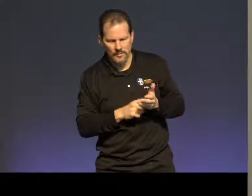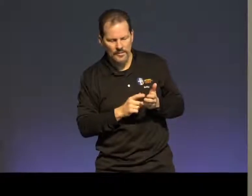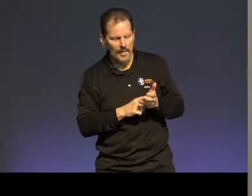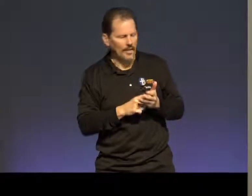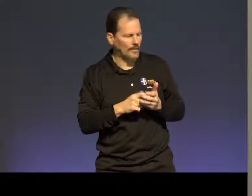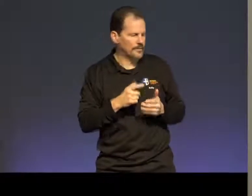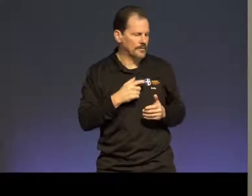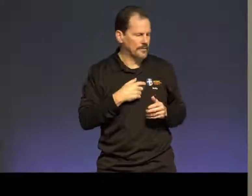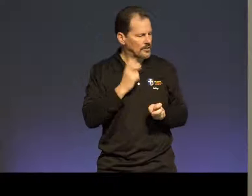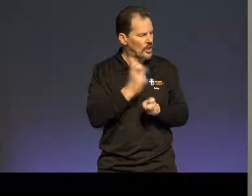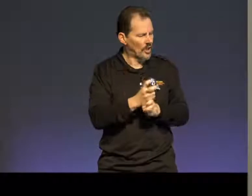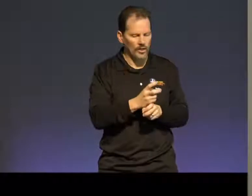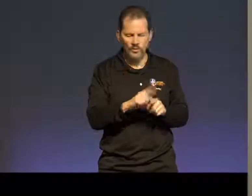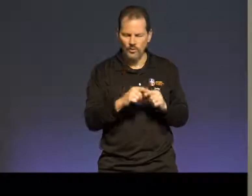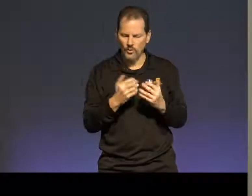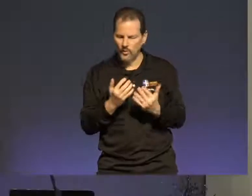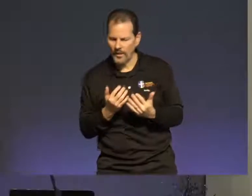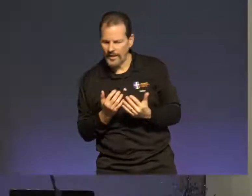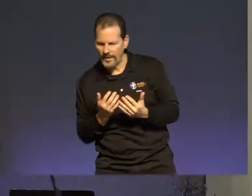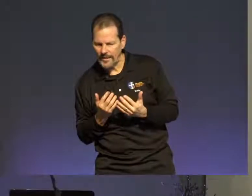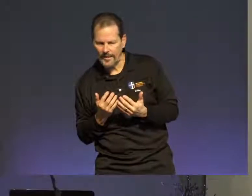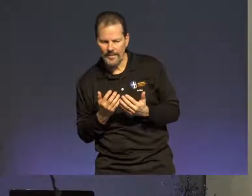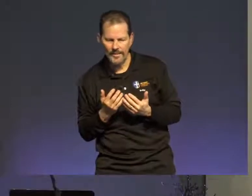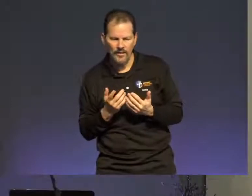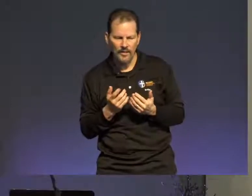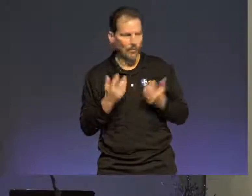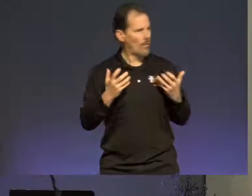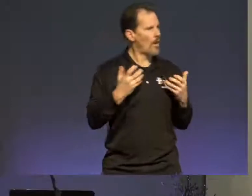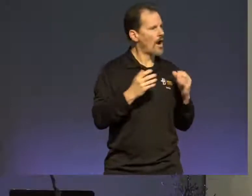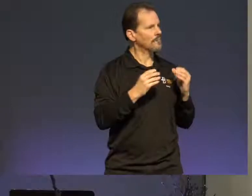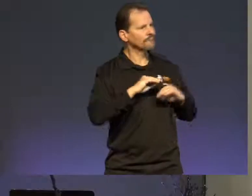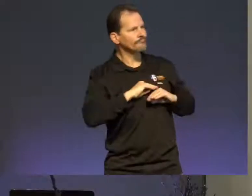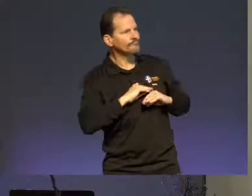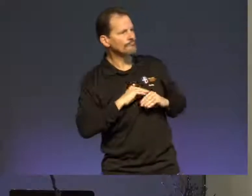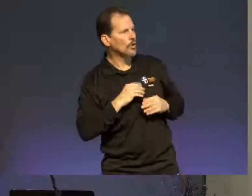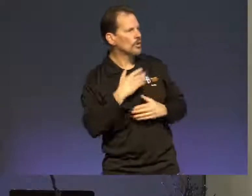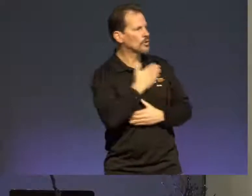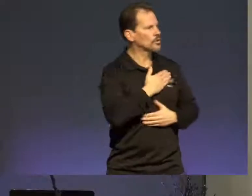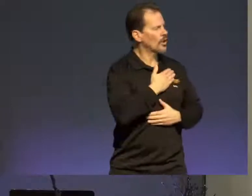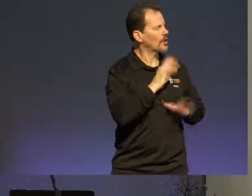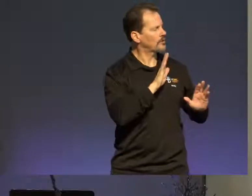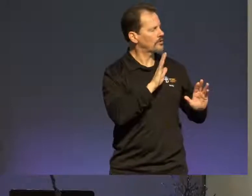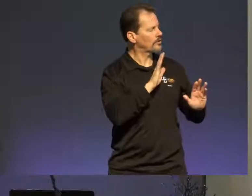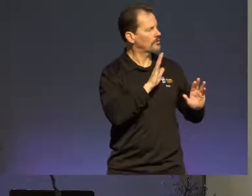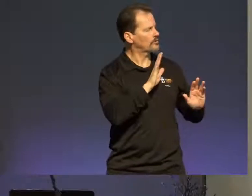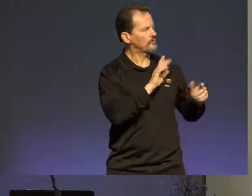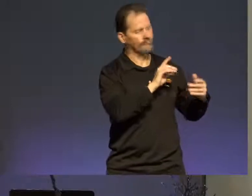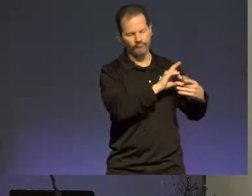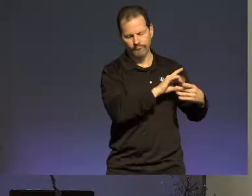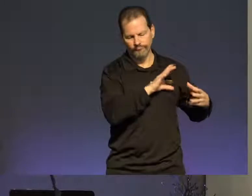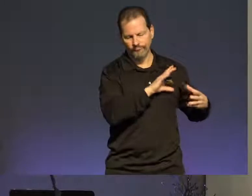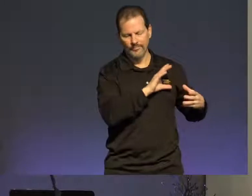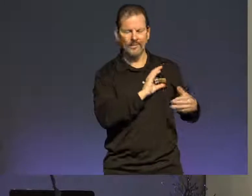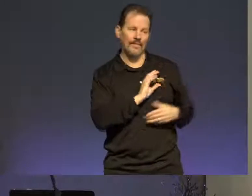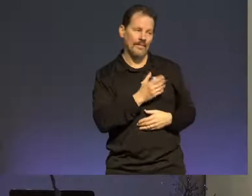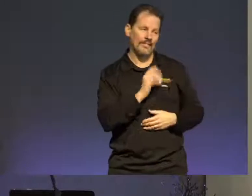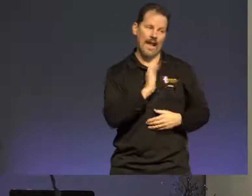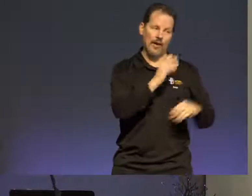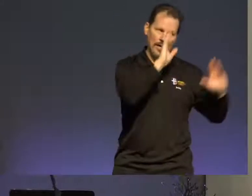Sometimes the relationships, sometimes the things we just enjoy. Lord, that we might lay aside the expectations that we have that you didn't